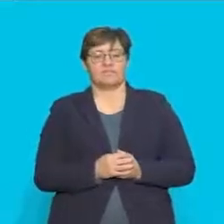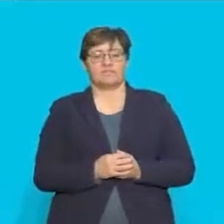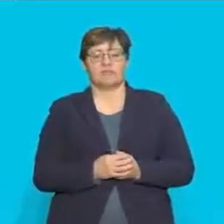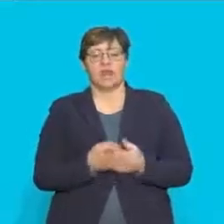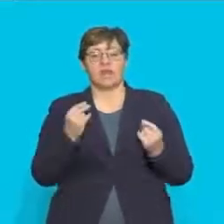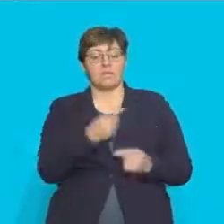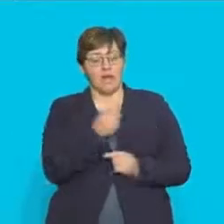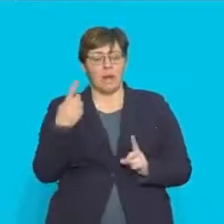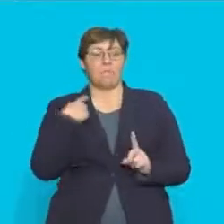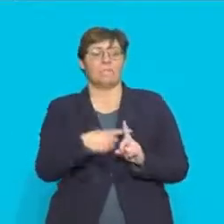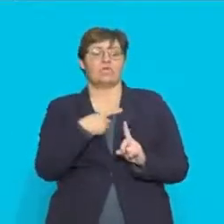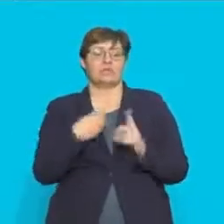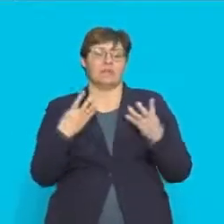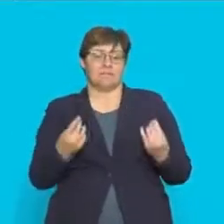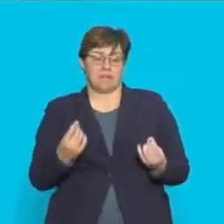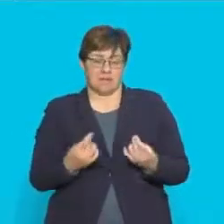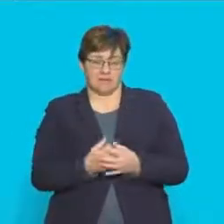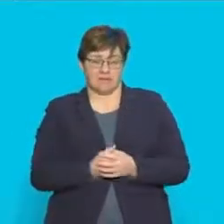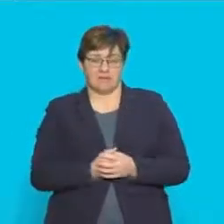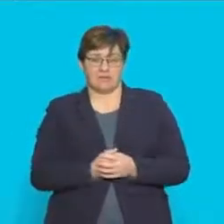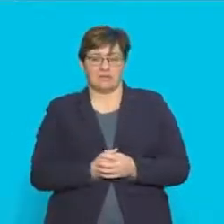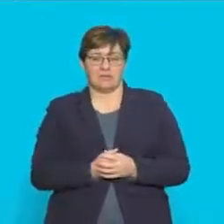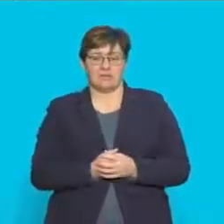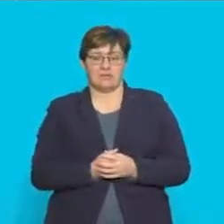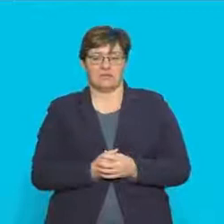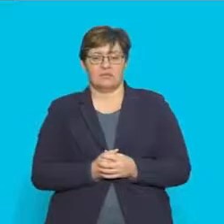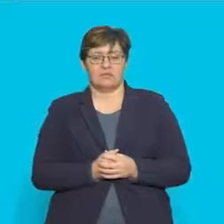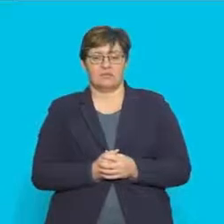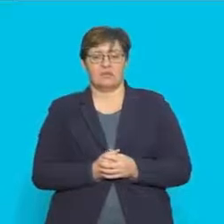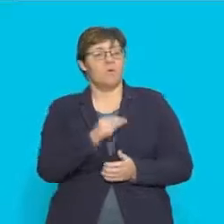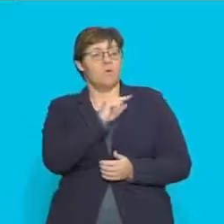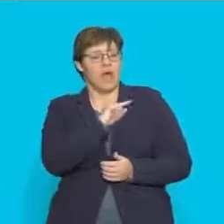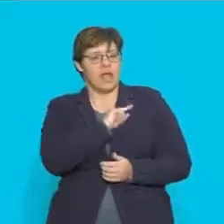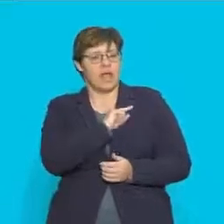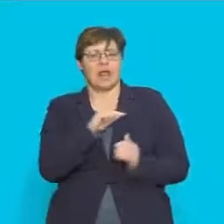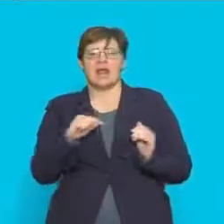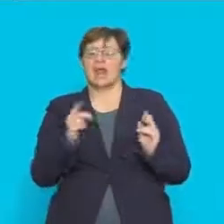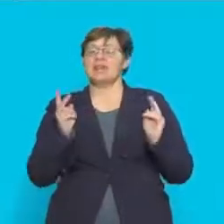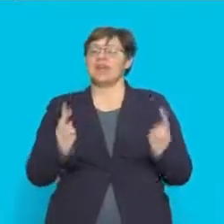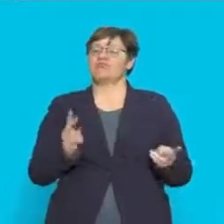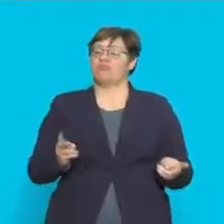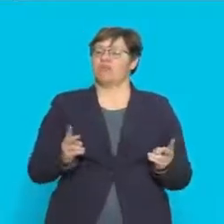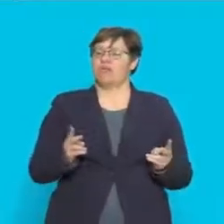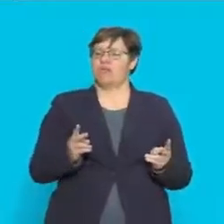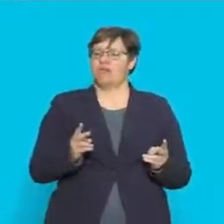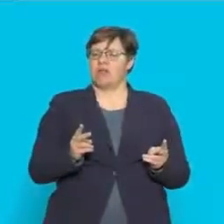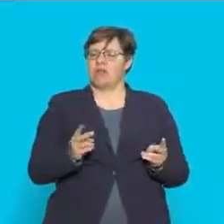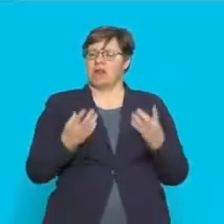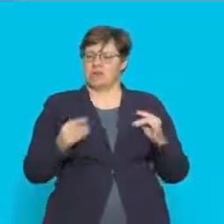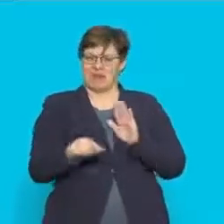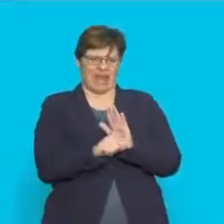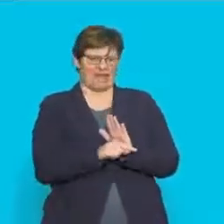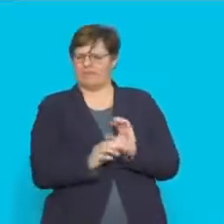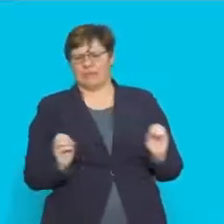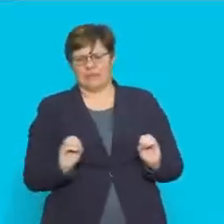these numbers are positive numbers. Excuse me, because we cannot have natural numbers as negative. So